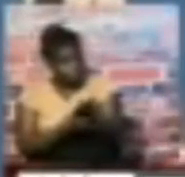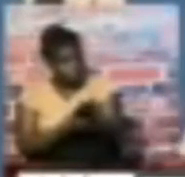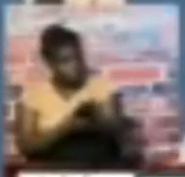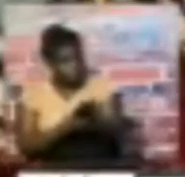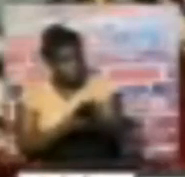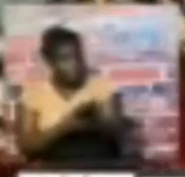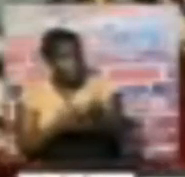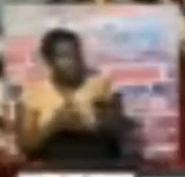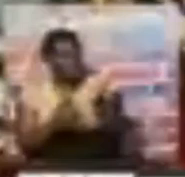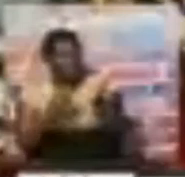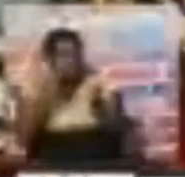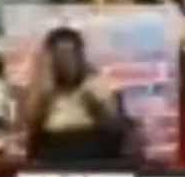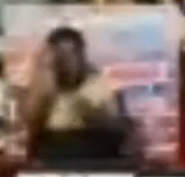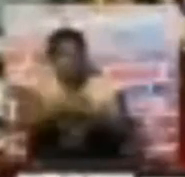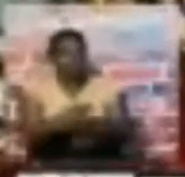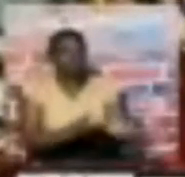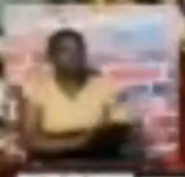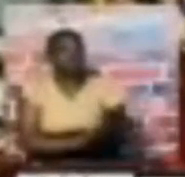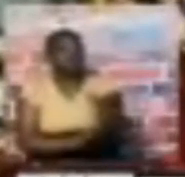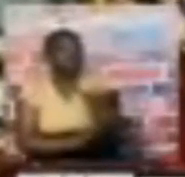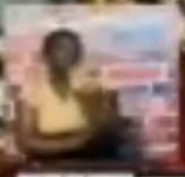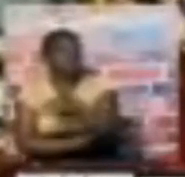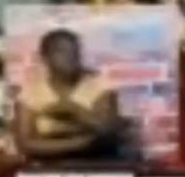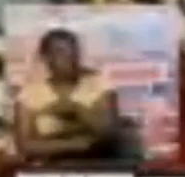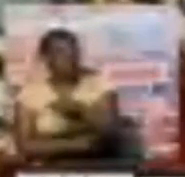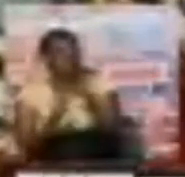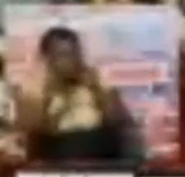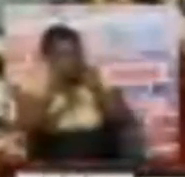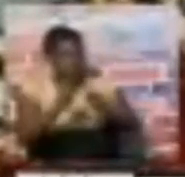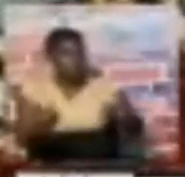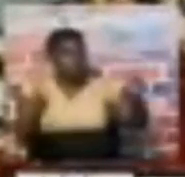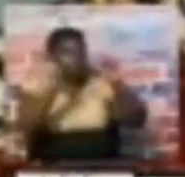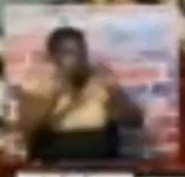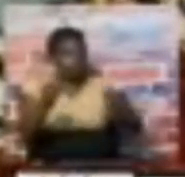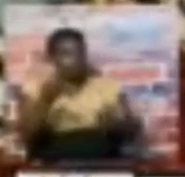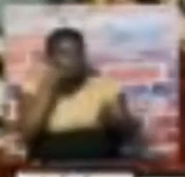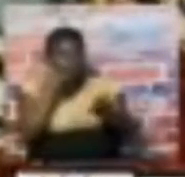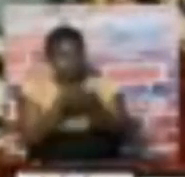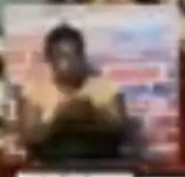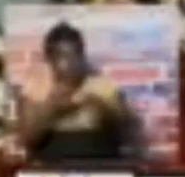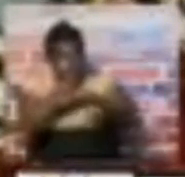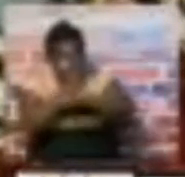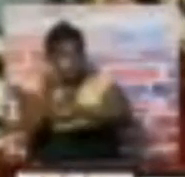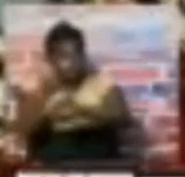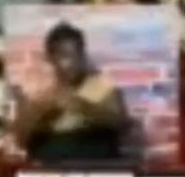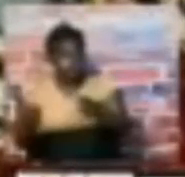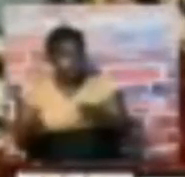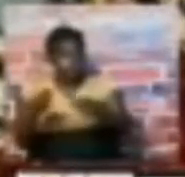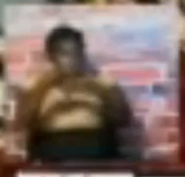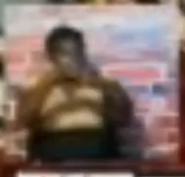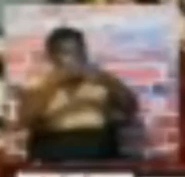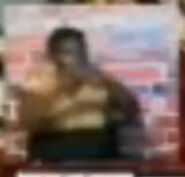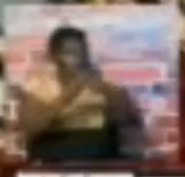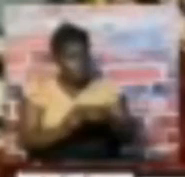You use them, then you take them back. Very good, because that saves you from hiring.